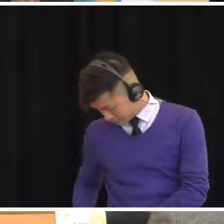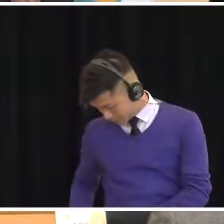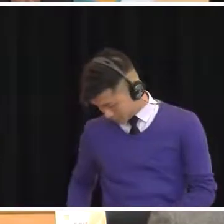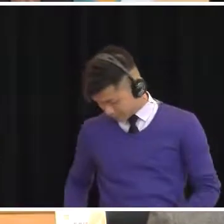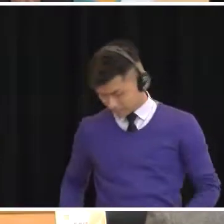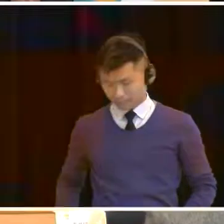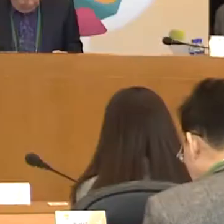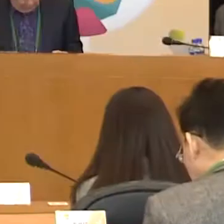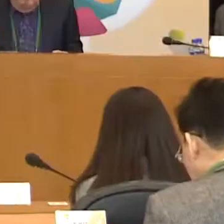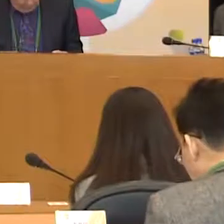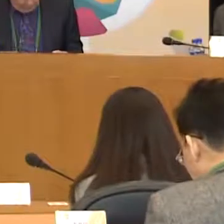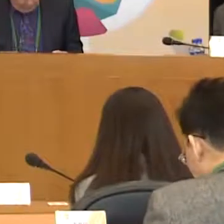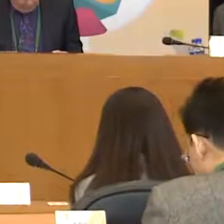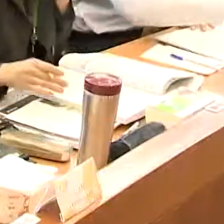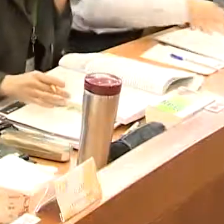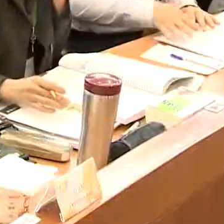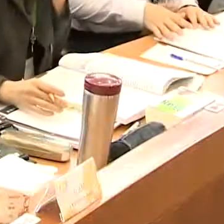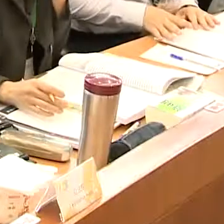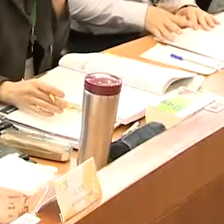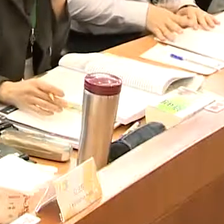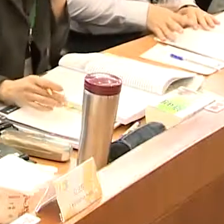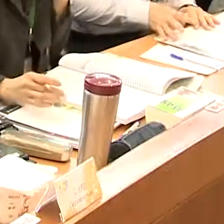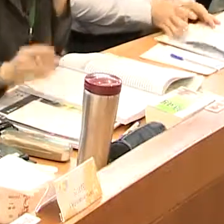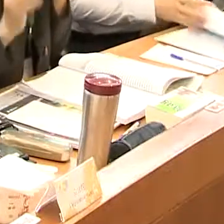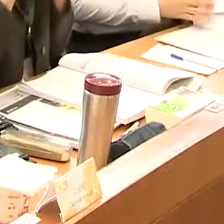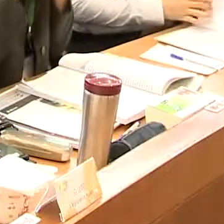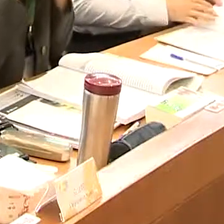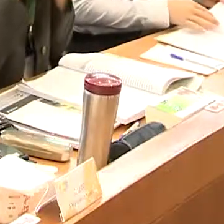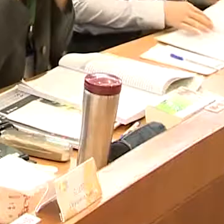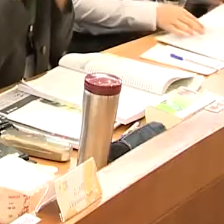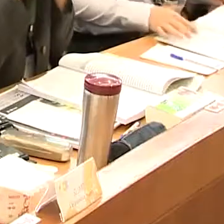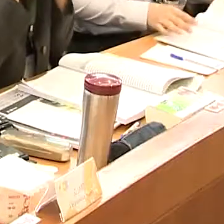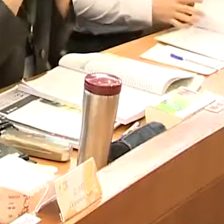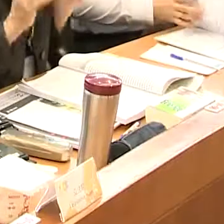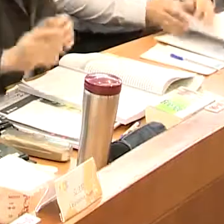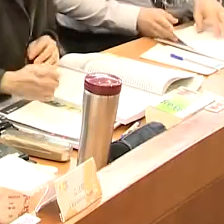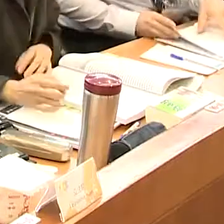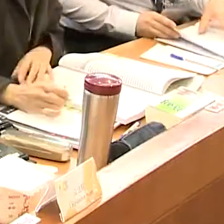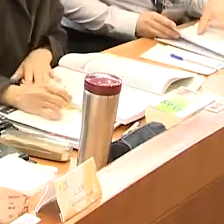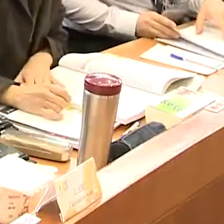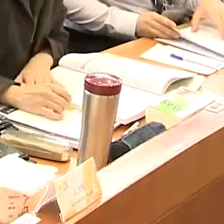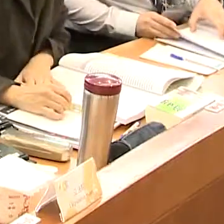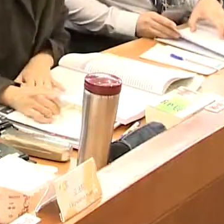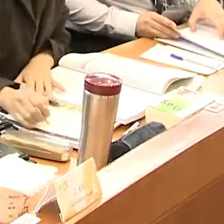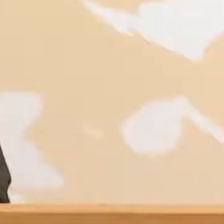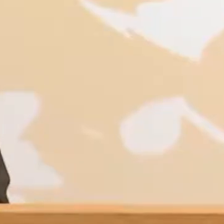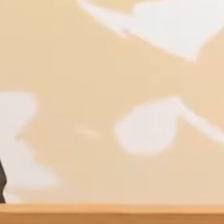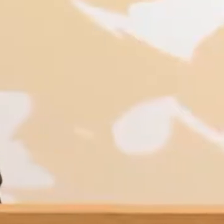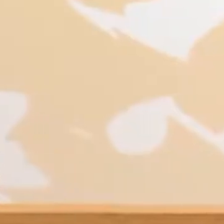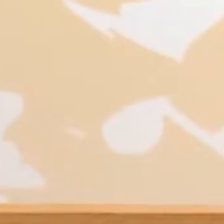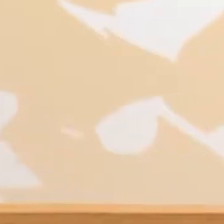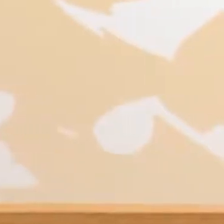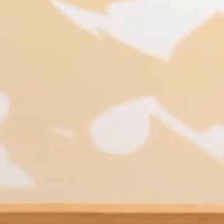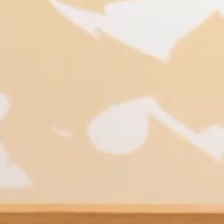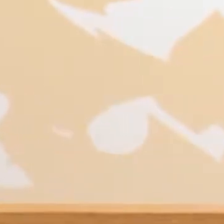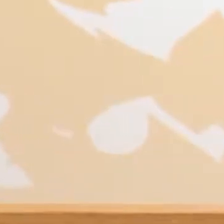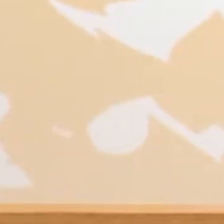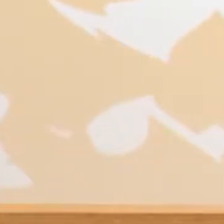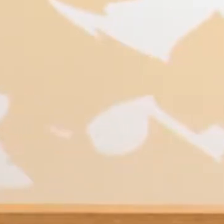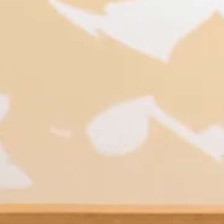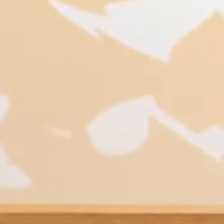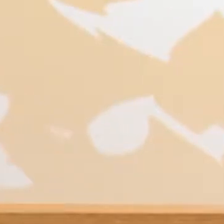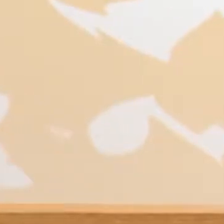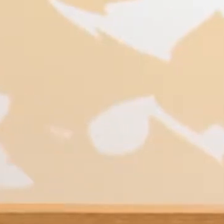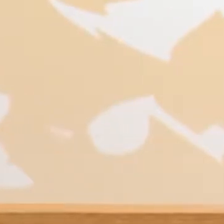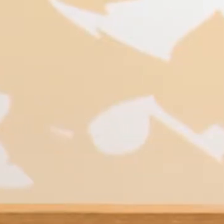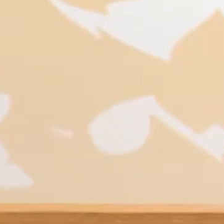with our dialogue with the representatives of the government of the